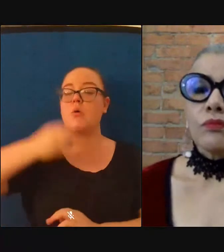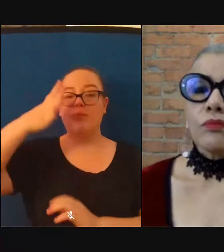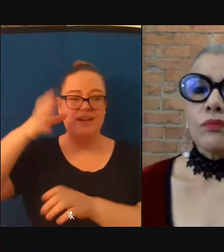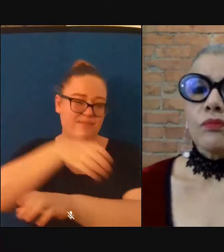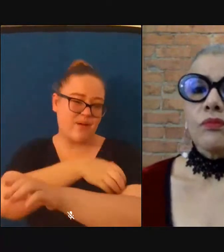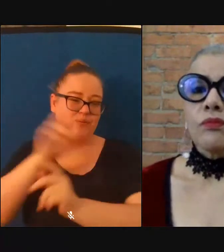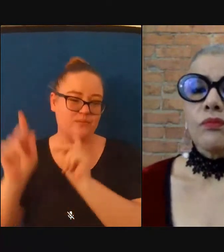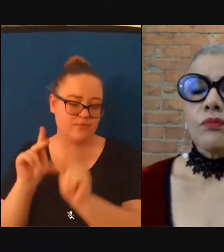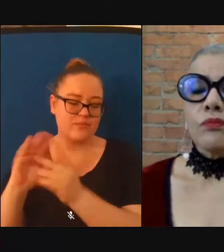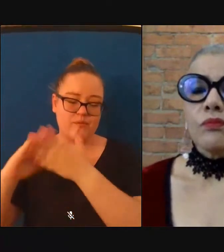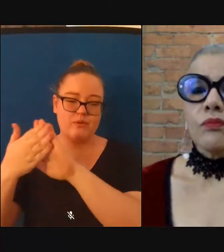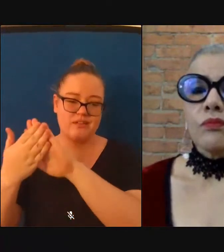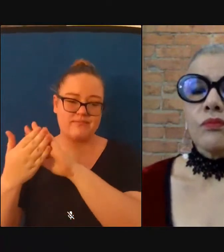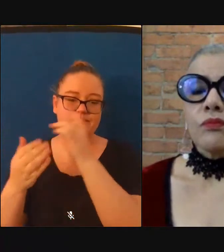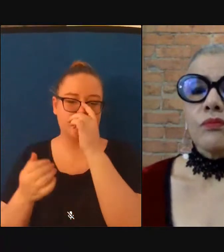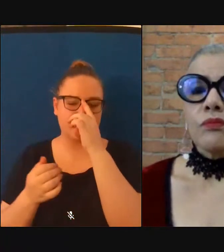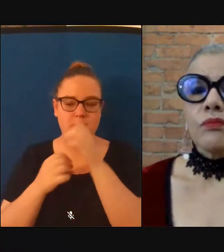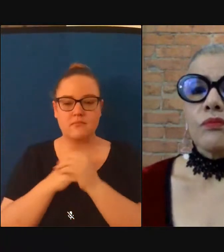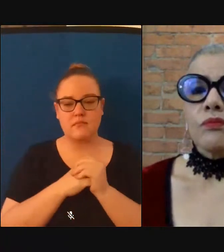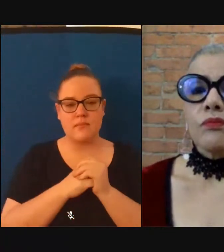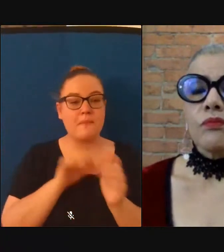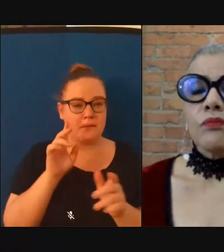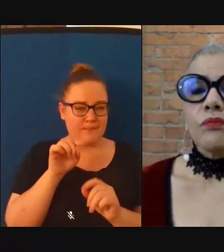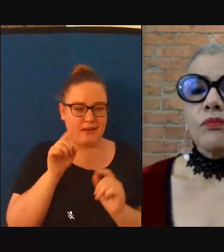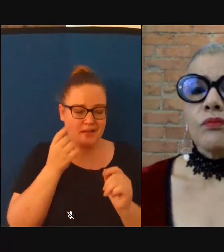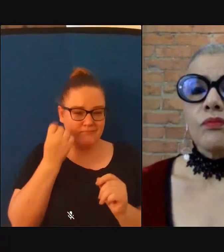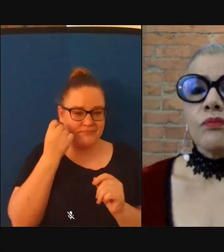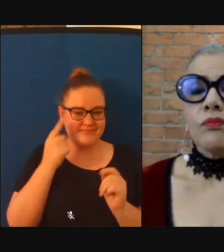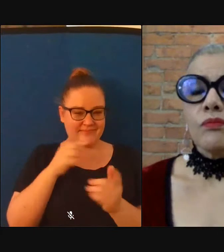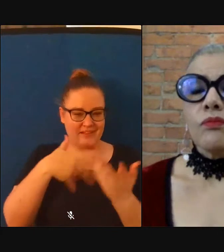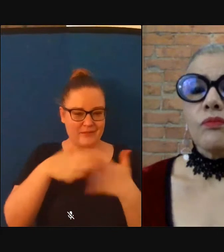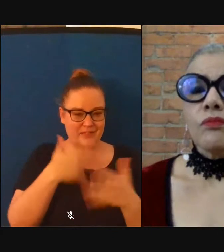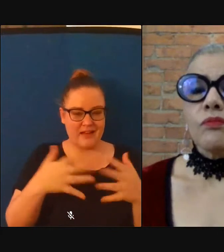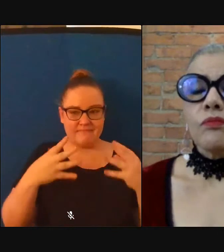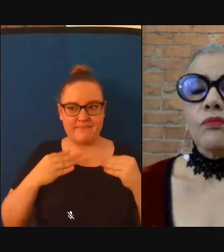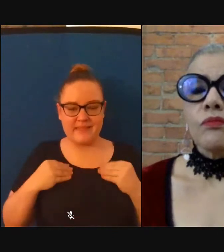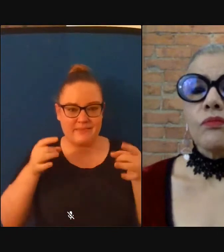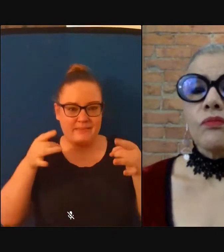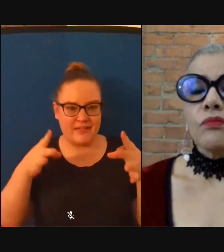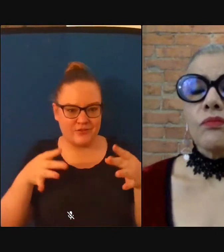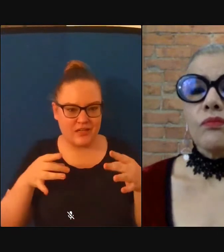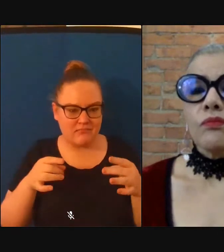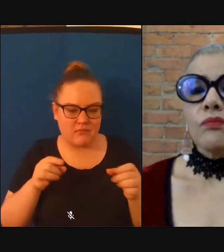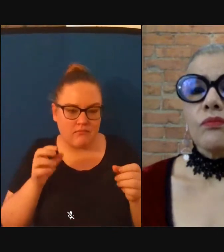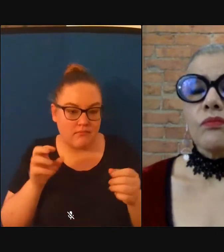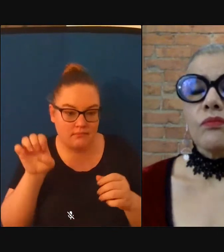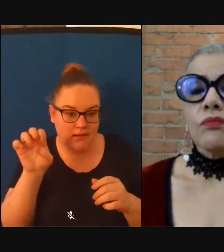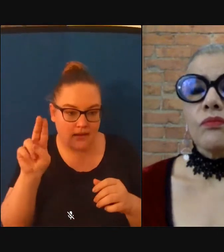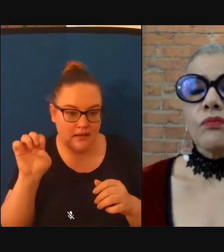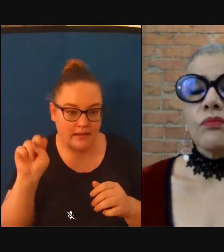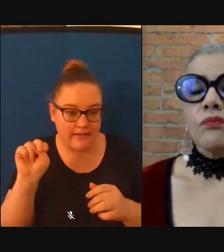the fact that these forms of hatred are so socially acceptable, even to very violent degrees, are